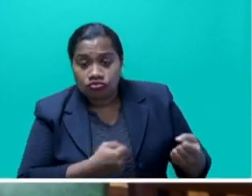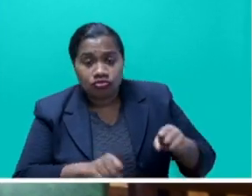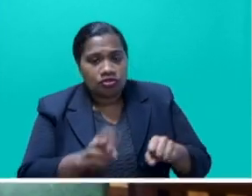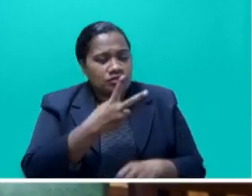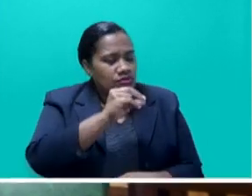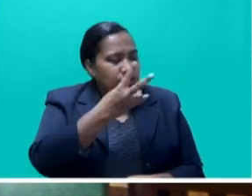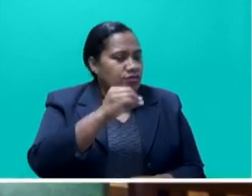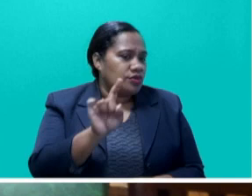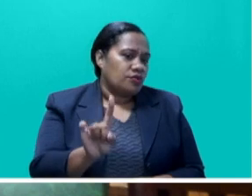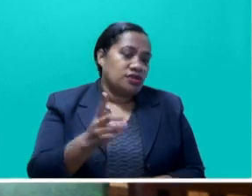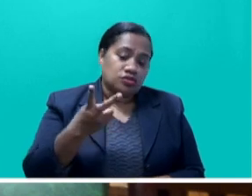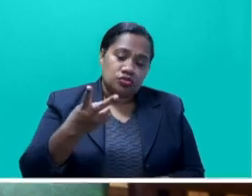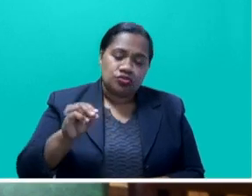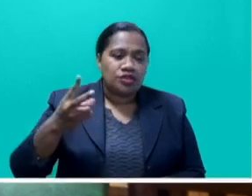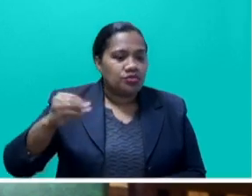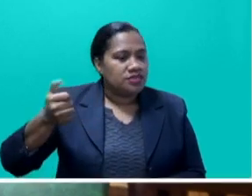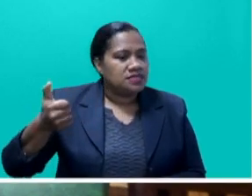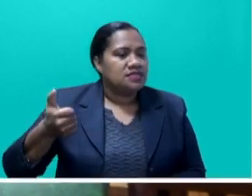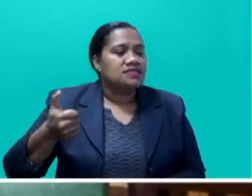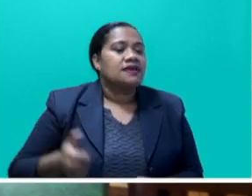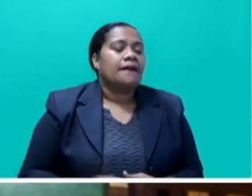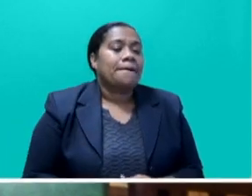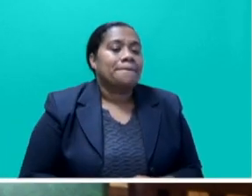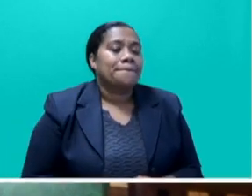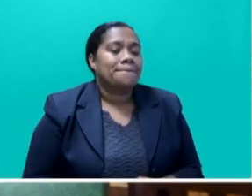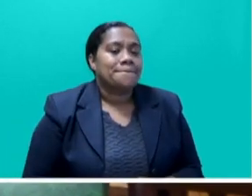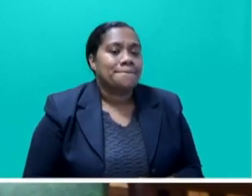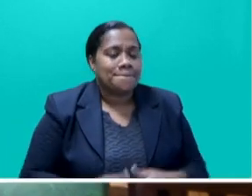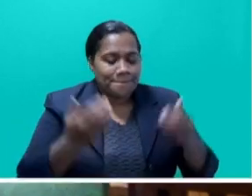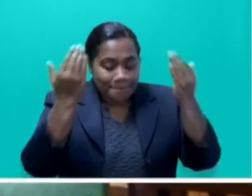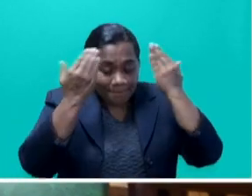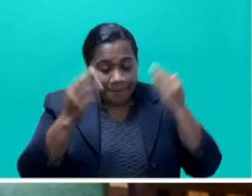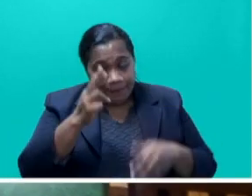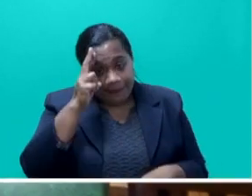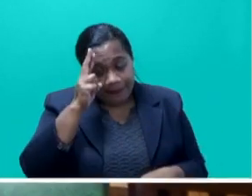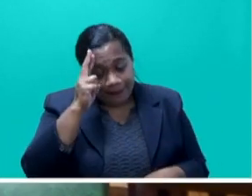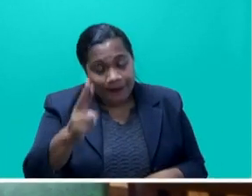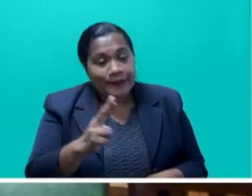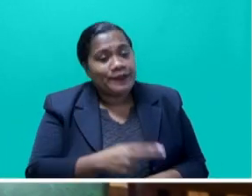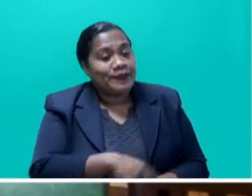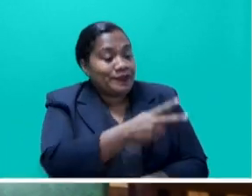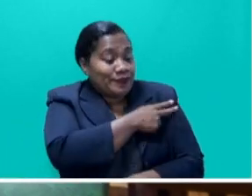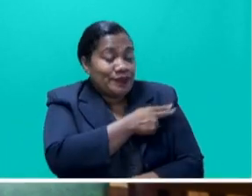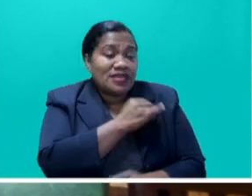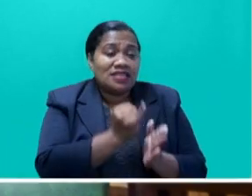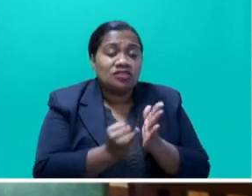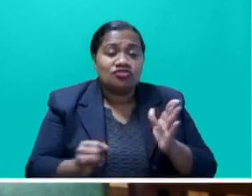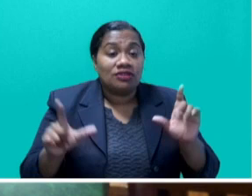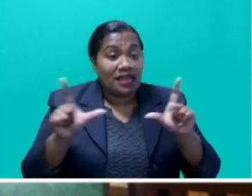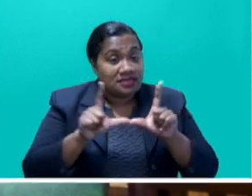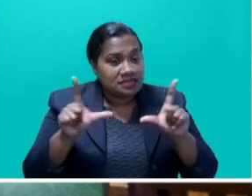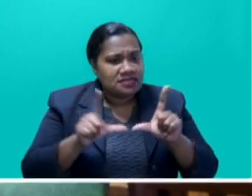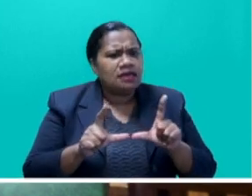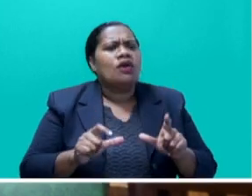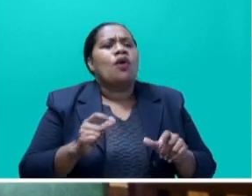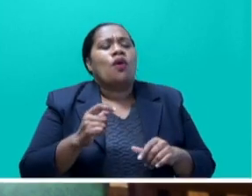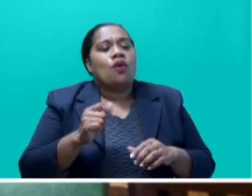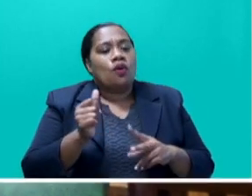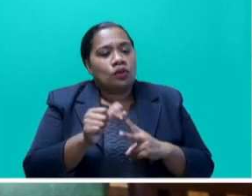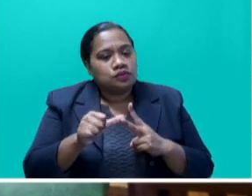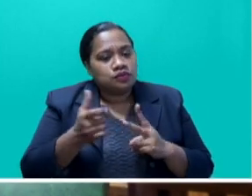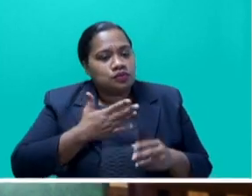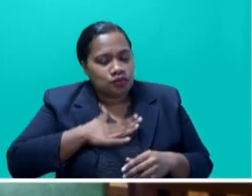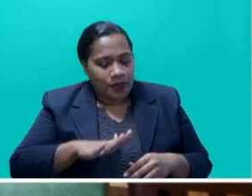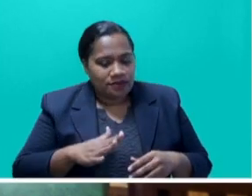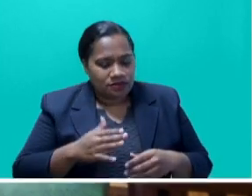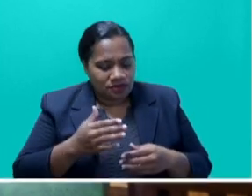2021 to 2026. Mr. Speaker, sir, on the security industry licensing, I also express great